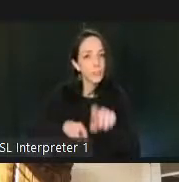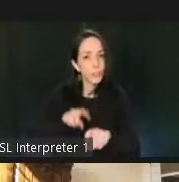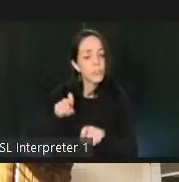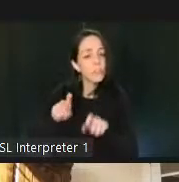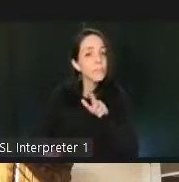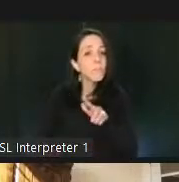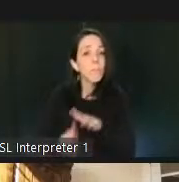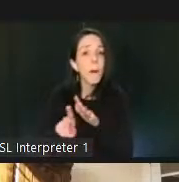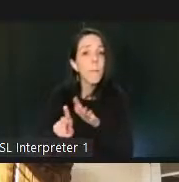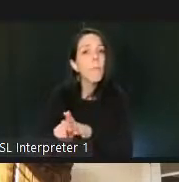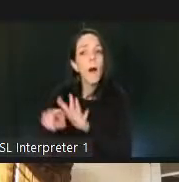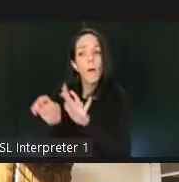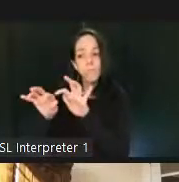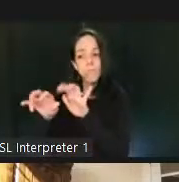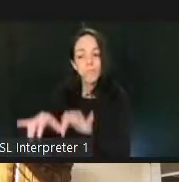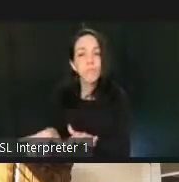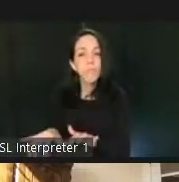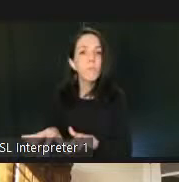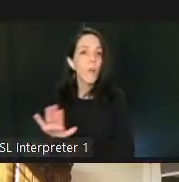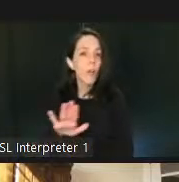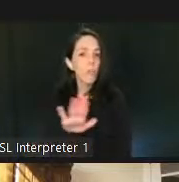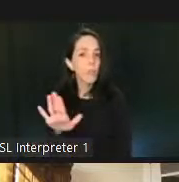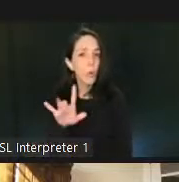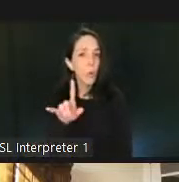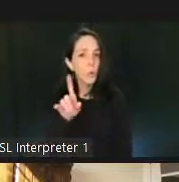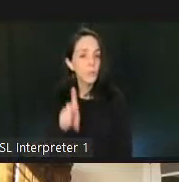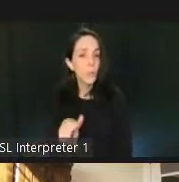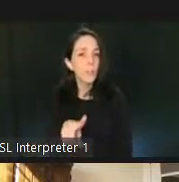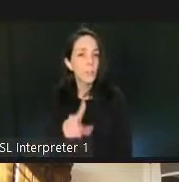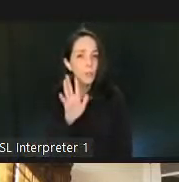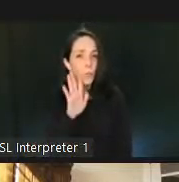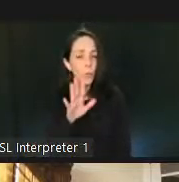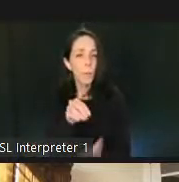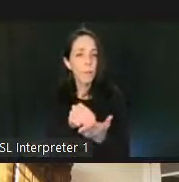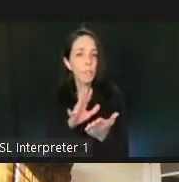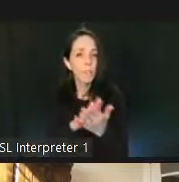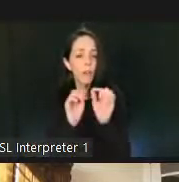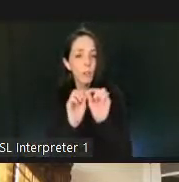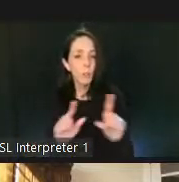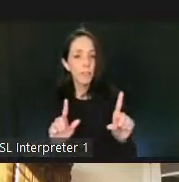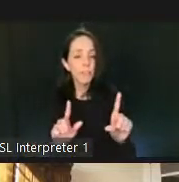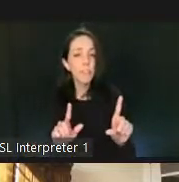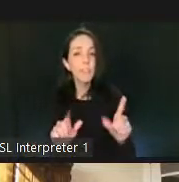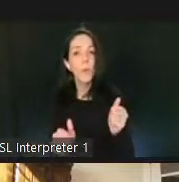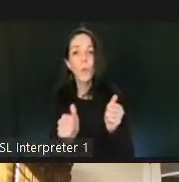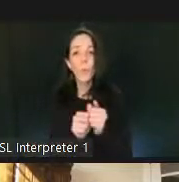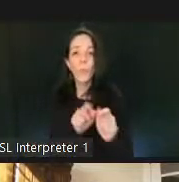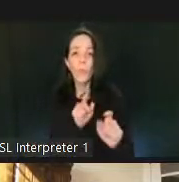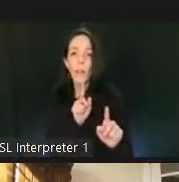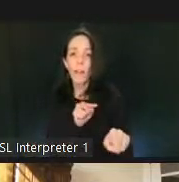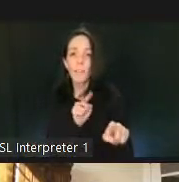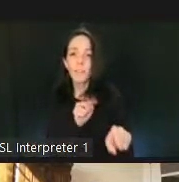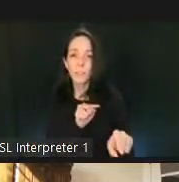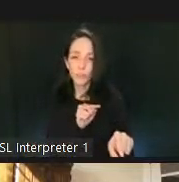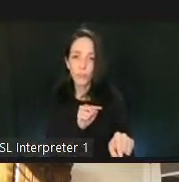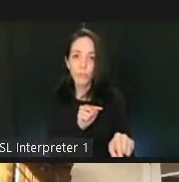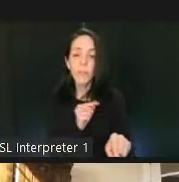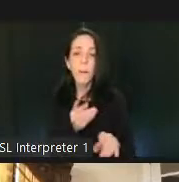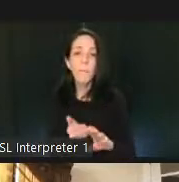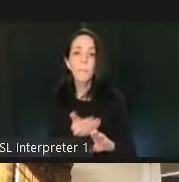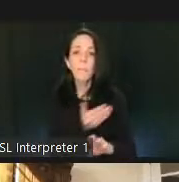We will make sure those are documented and responses are provided in advance of the public